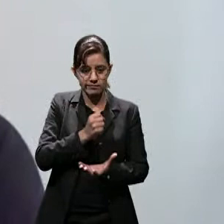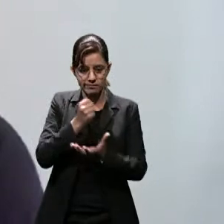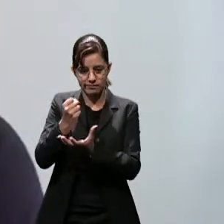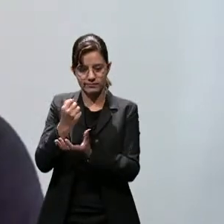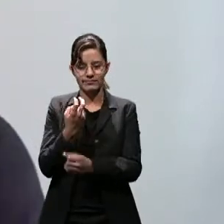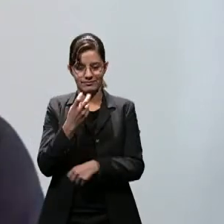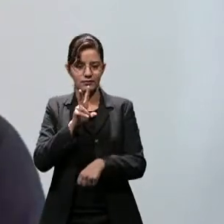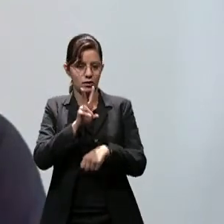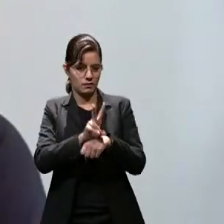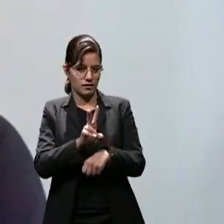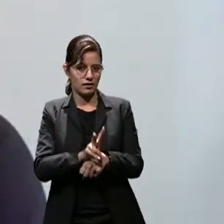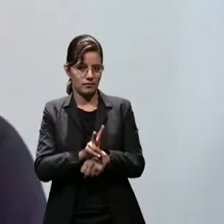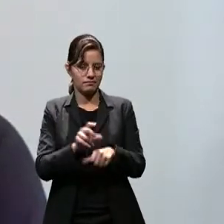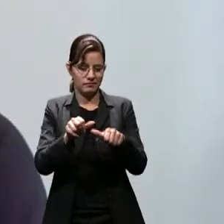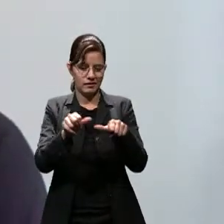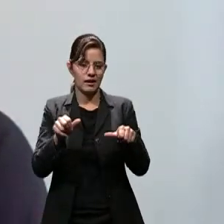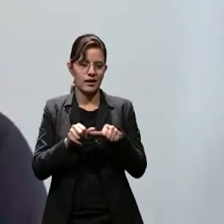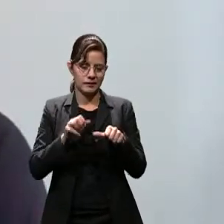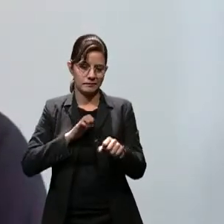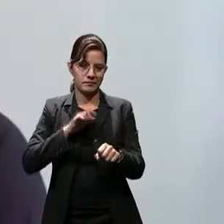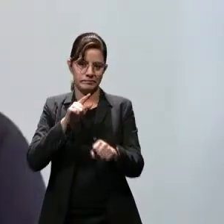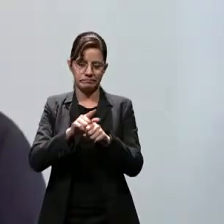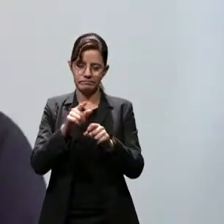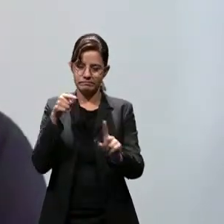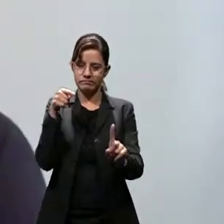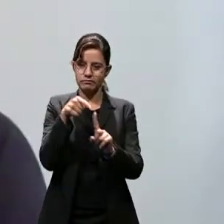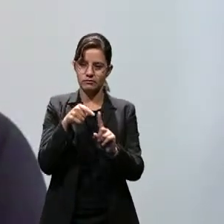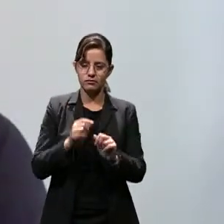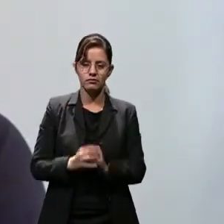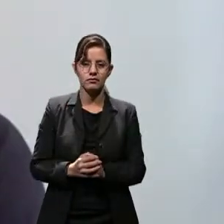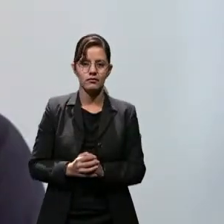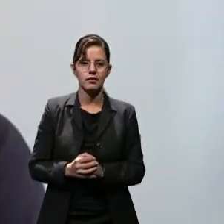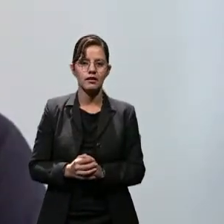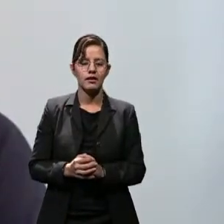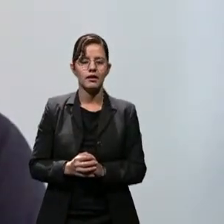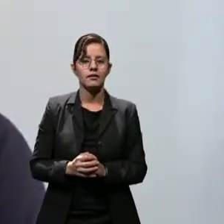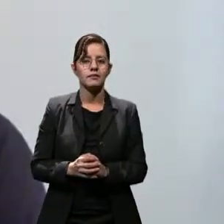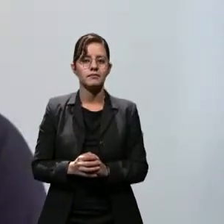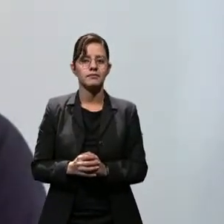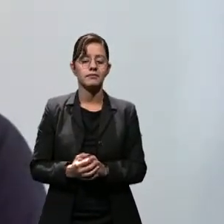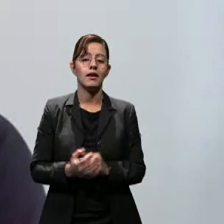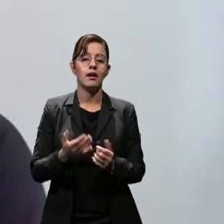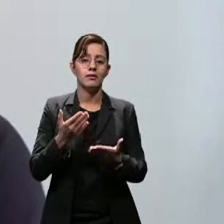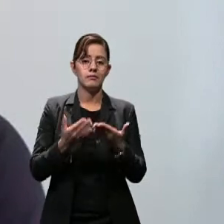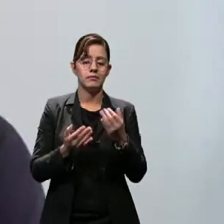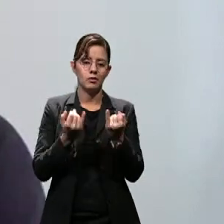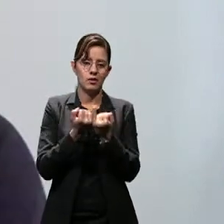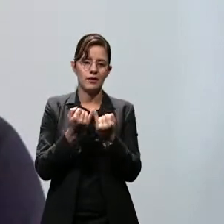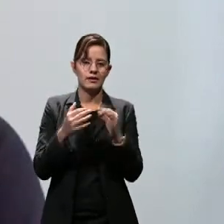focus, and I think it was already mentioned, to be able to have a differentiated